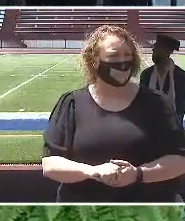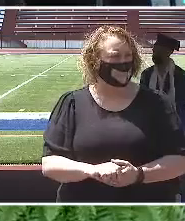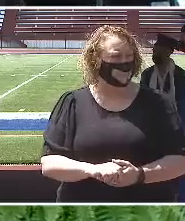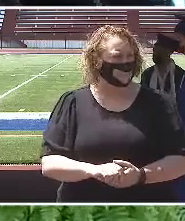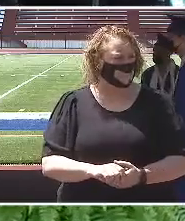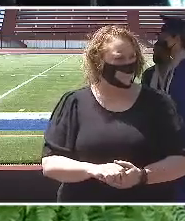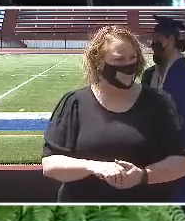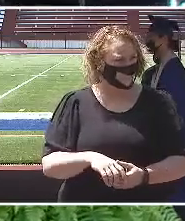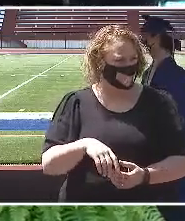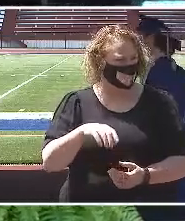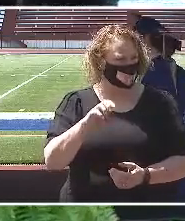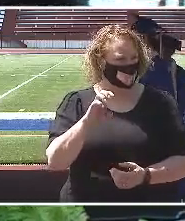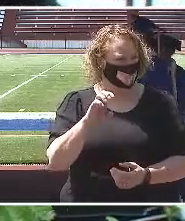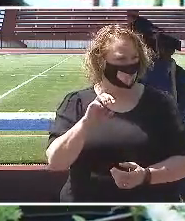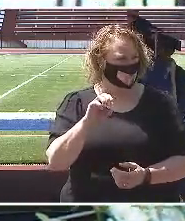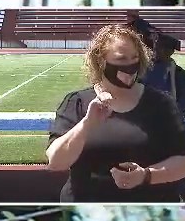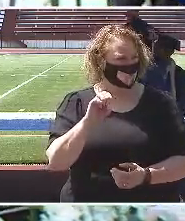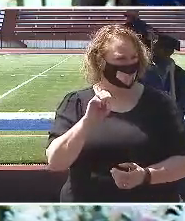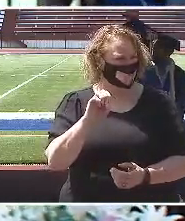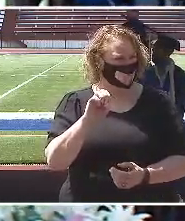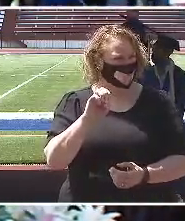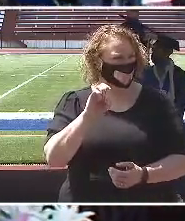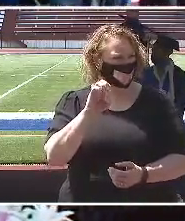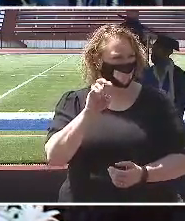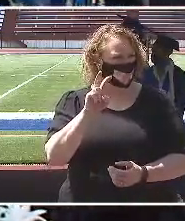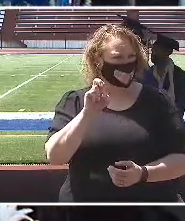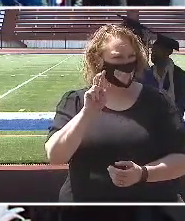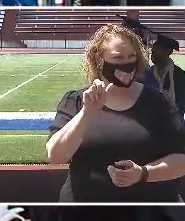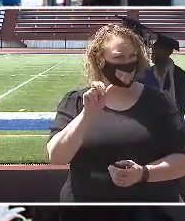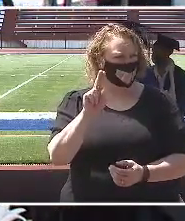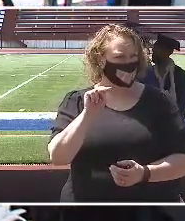Kevin Alvarez Salgado.